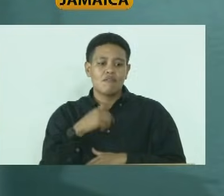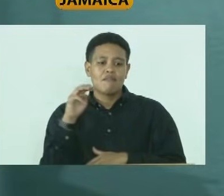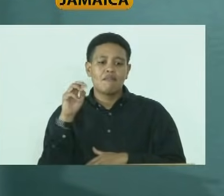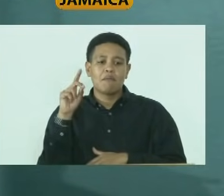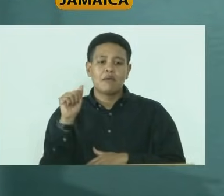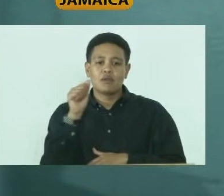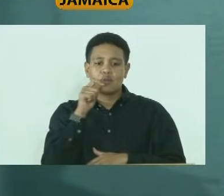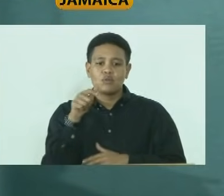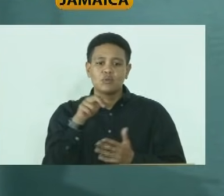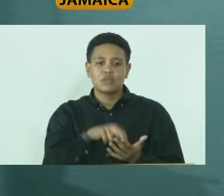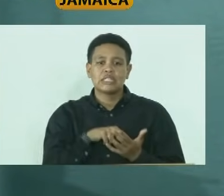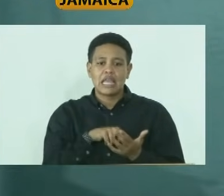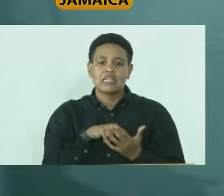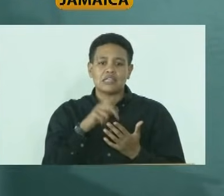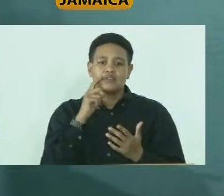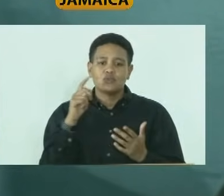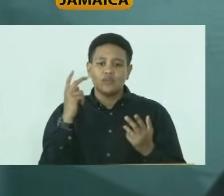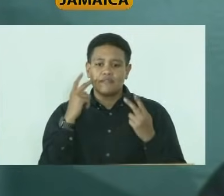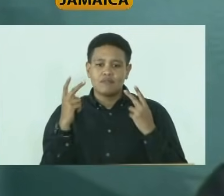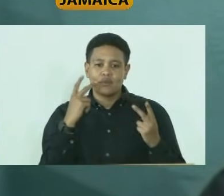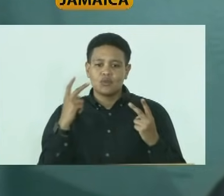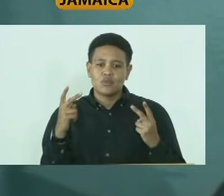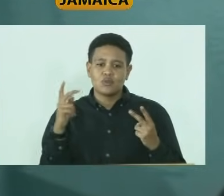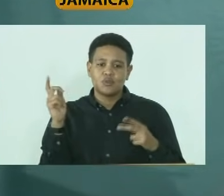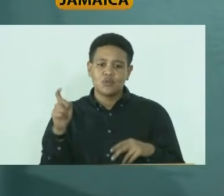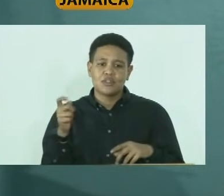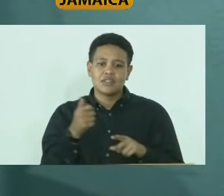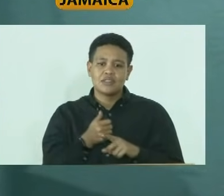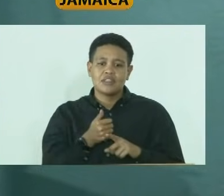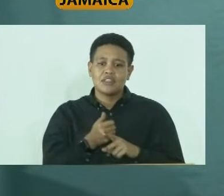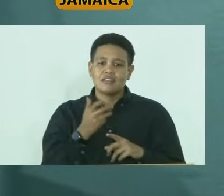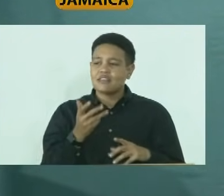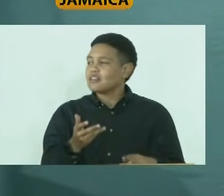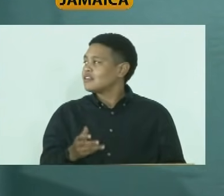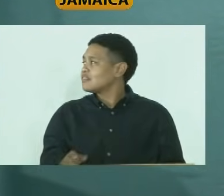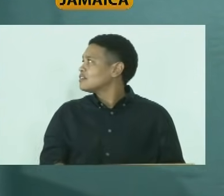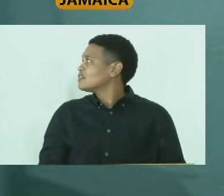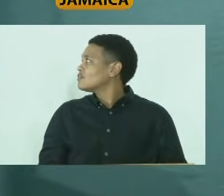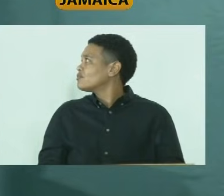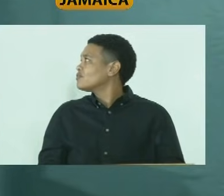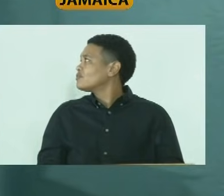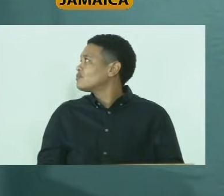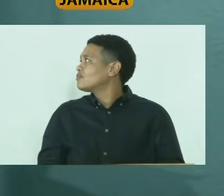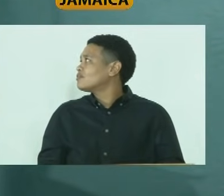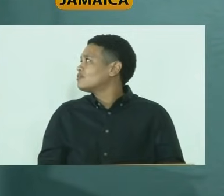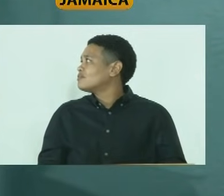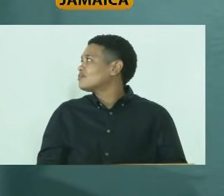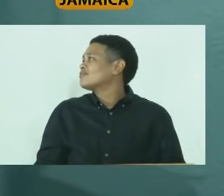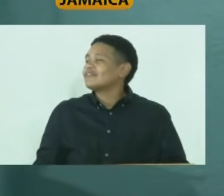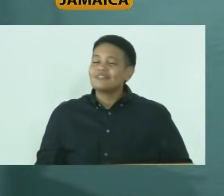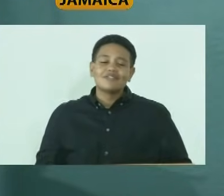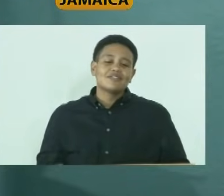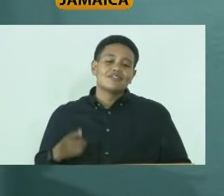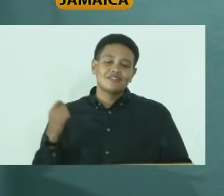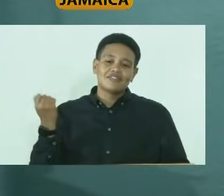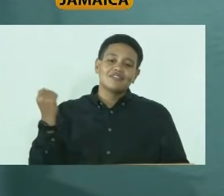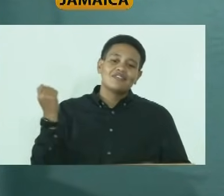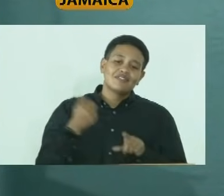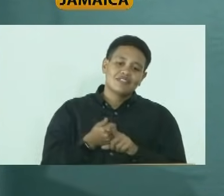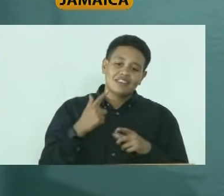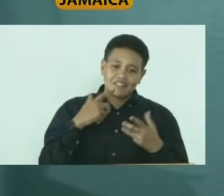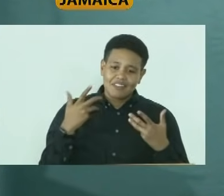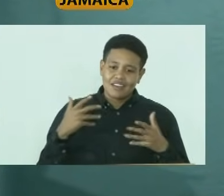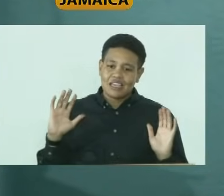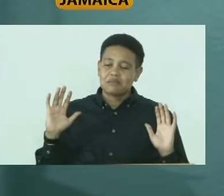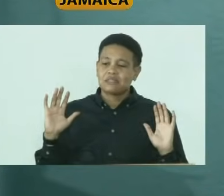are standing by to deal it. So the question before the House is that we have a deferral of the completion